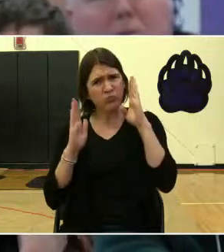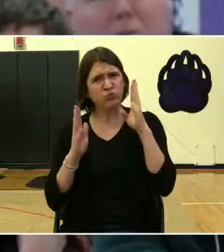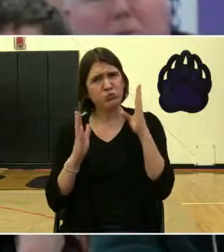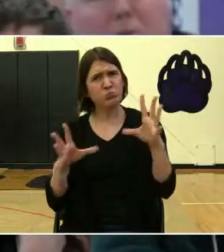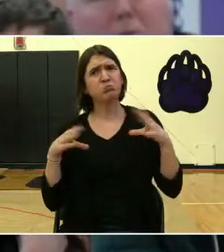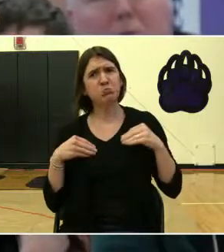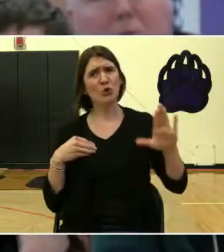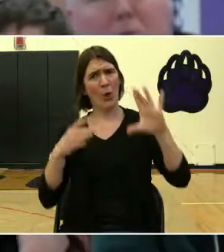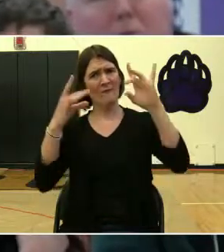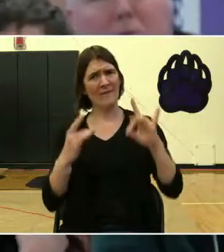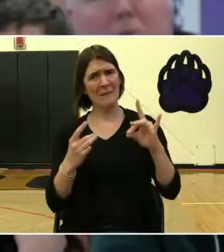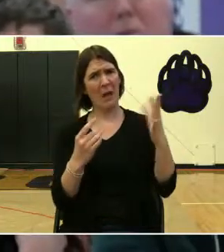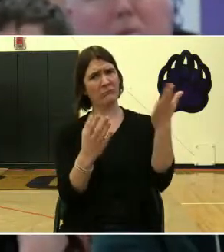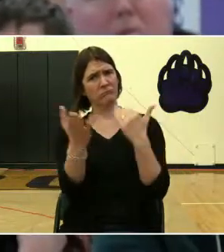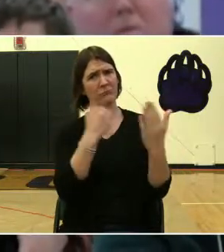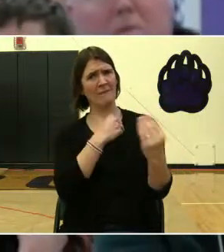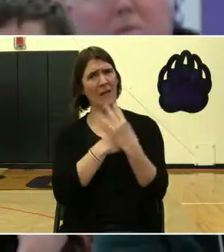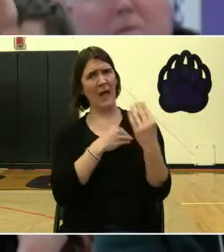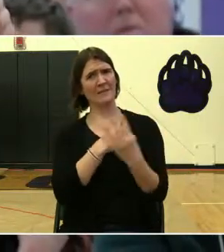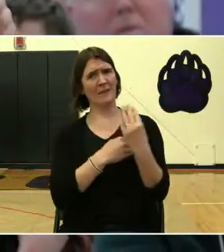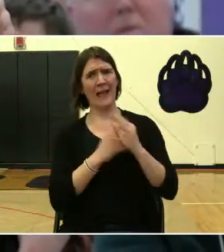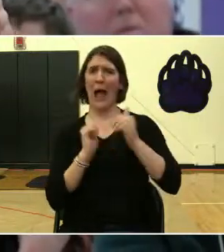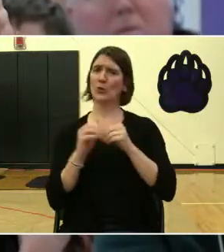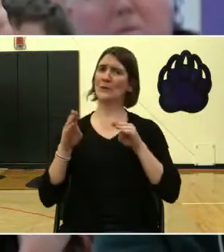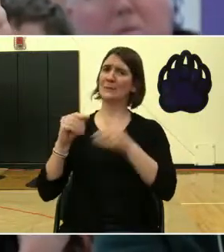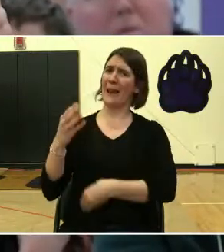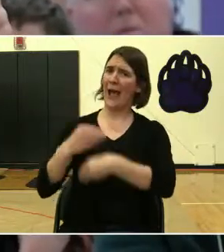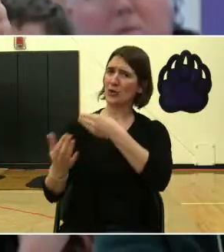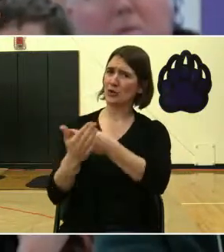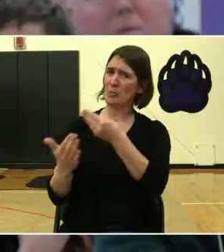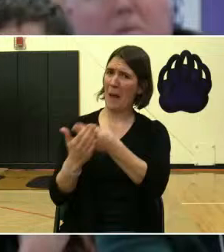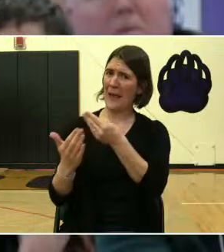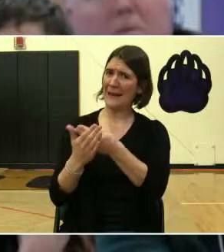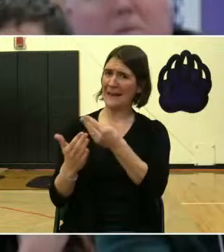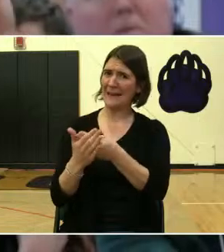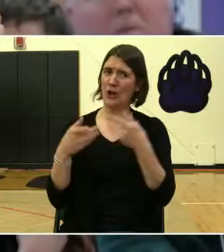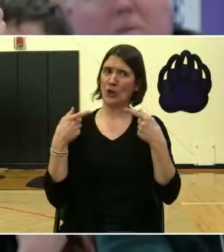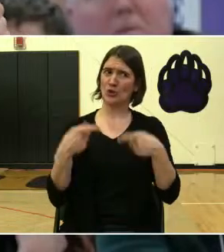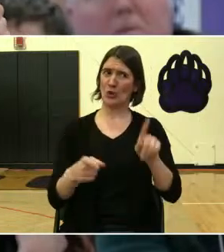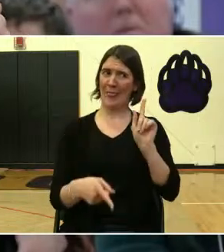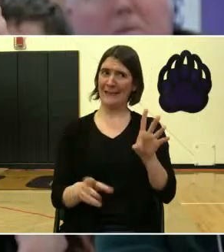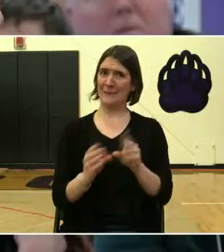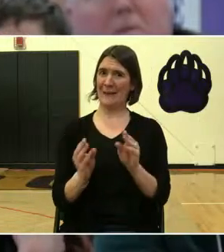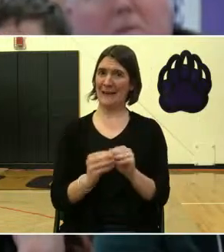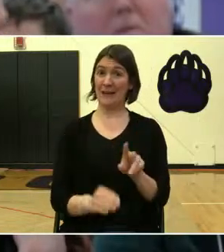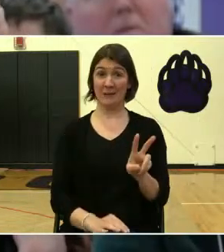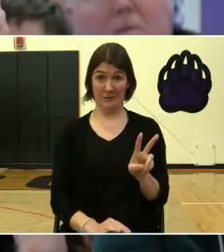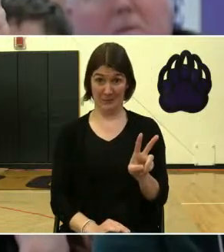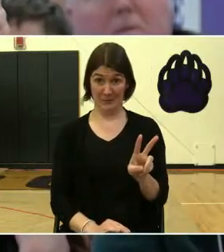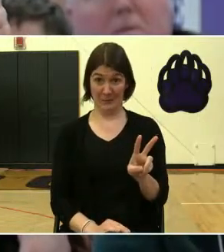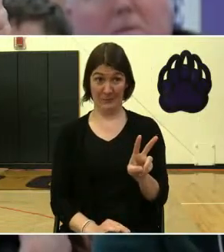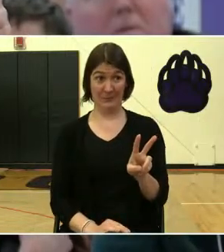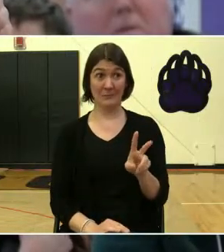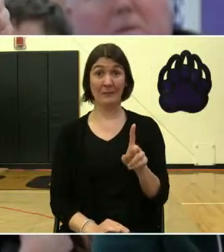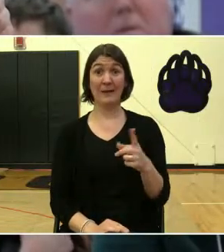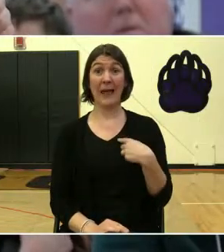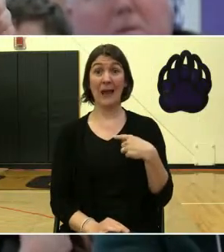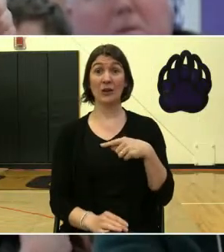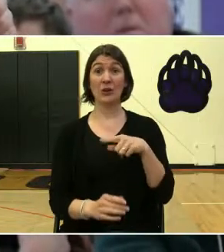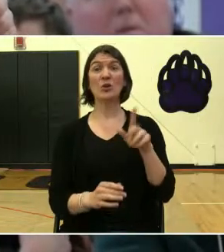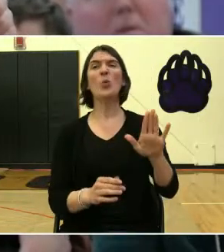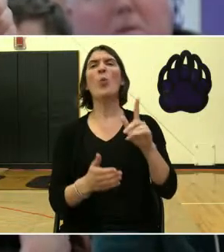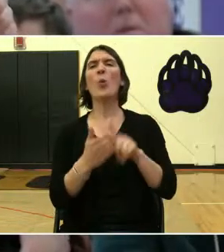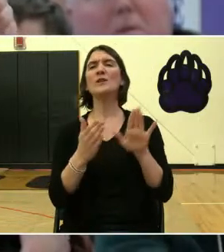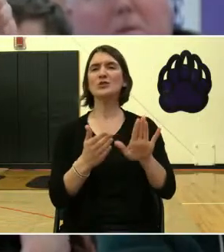guidance um of the RTM about how to spend additional money that's allocated at RTM for the budget wondering if you can actually speak to a track